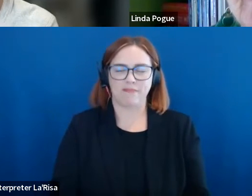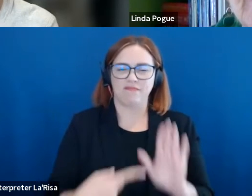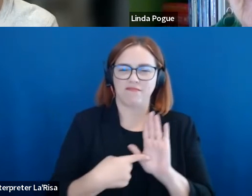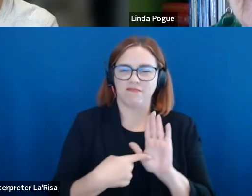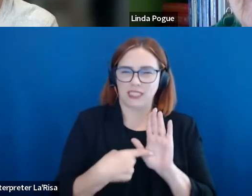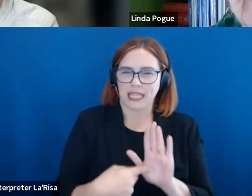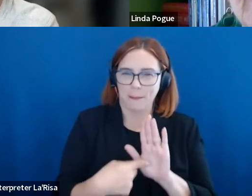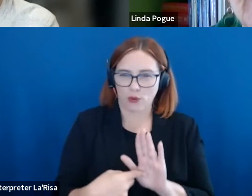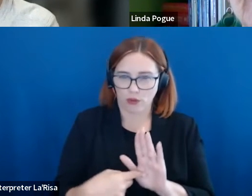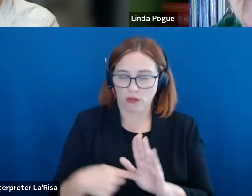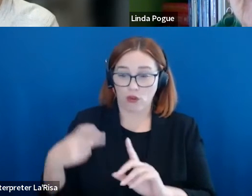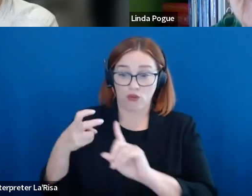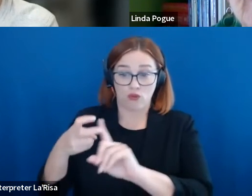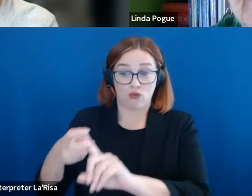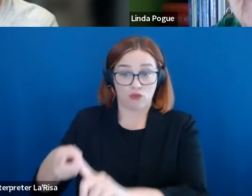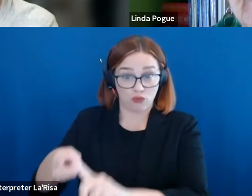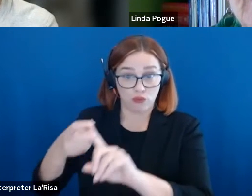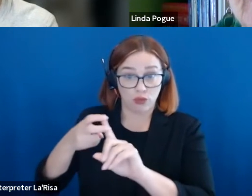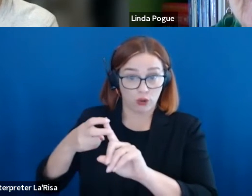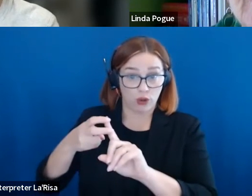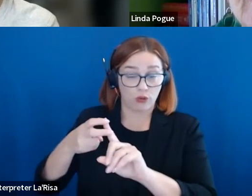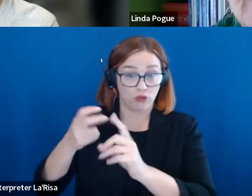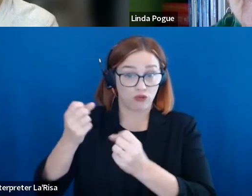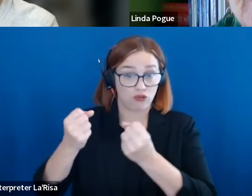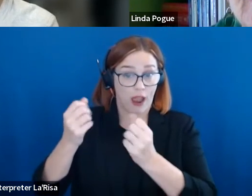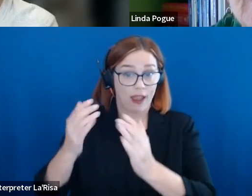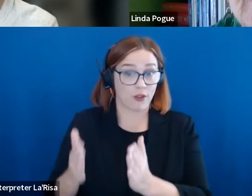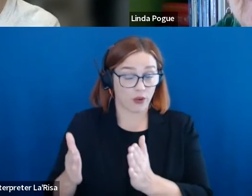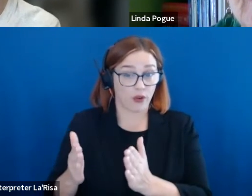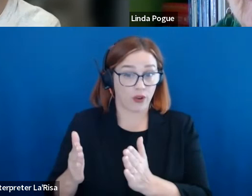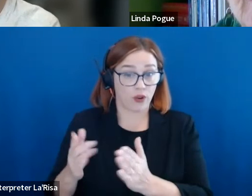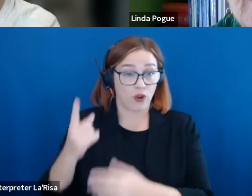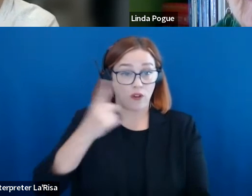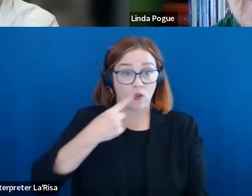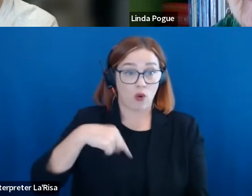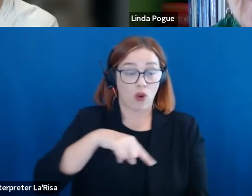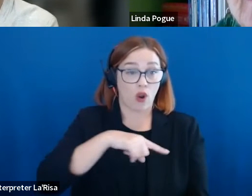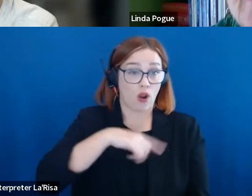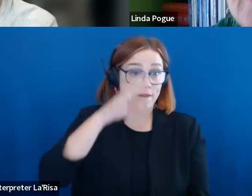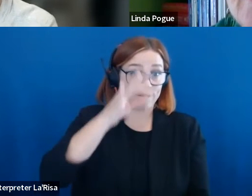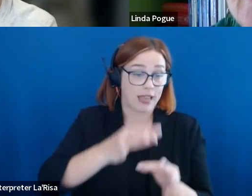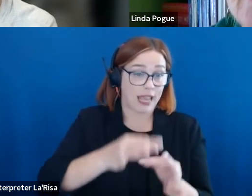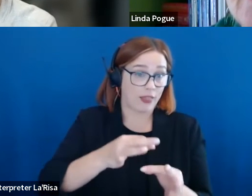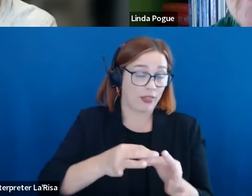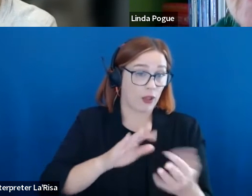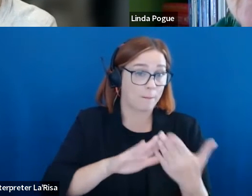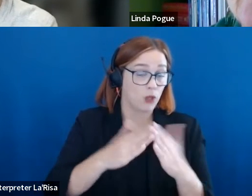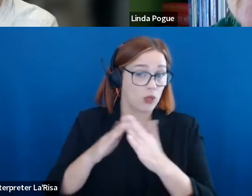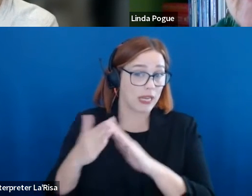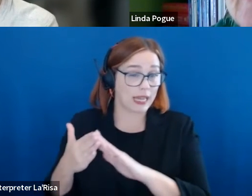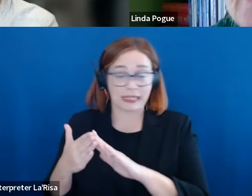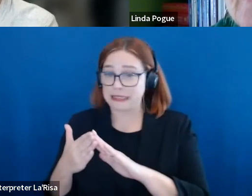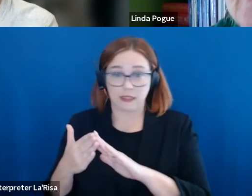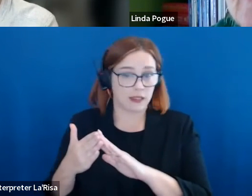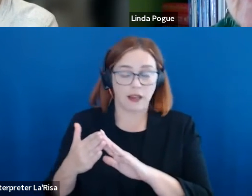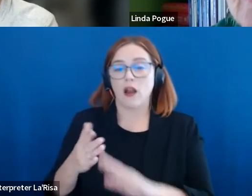volunteer drivers in our faith community because there are a couple of interfaith programs